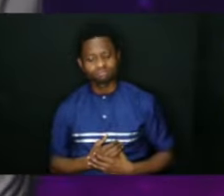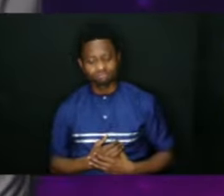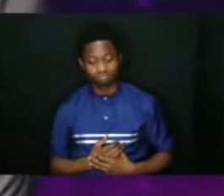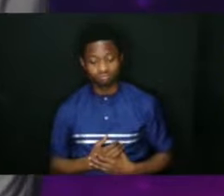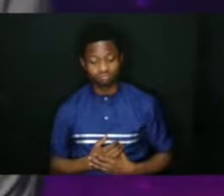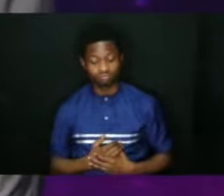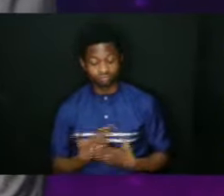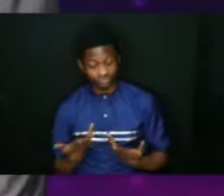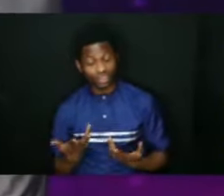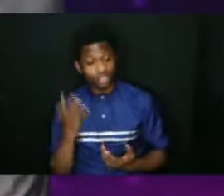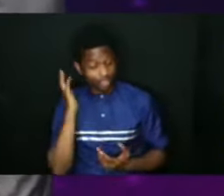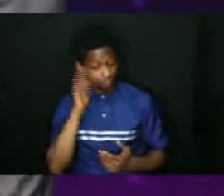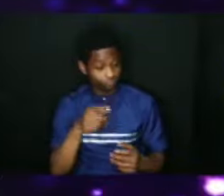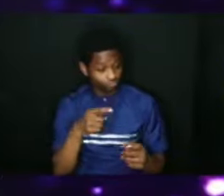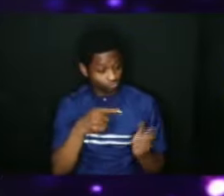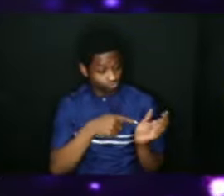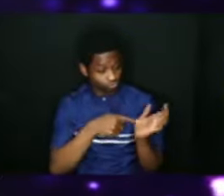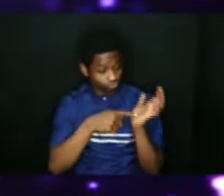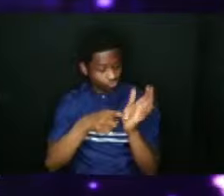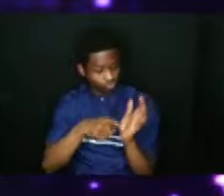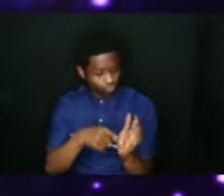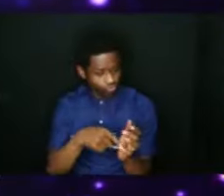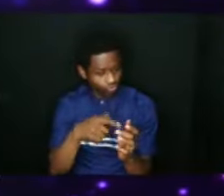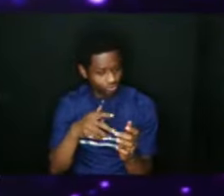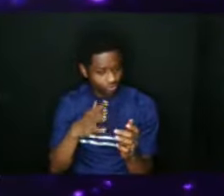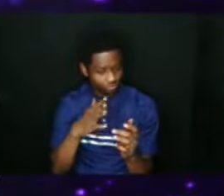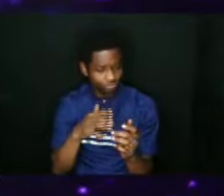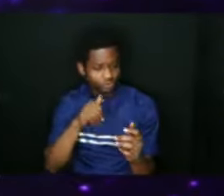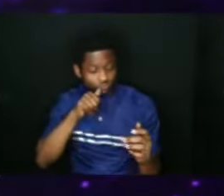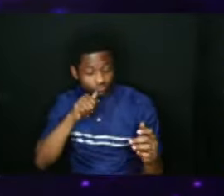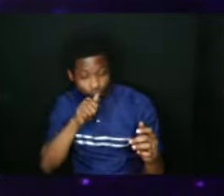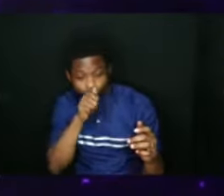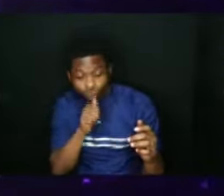also show you a mystery in Revelation chapter